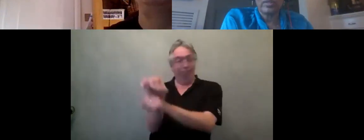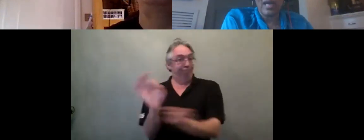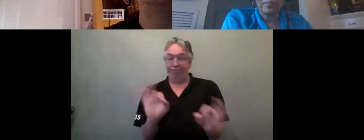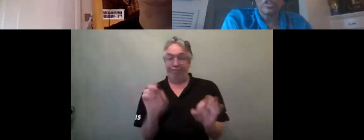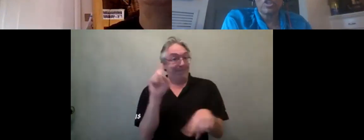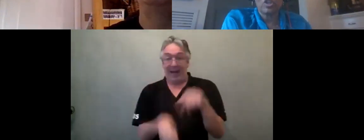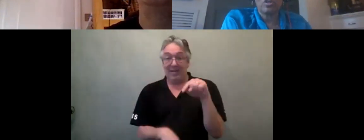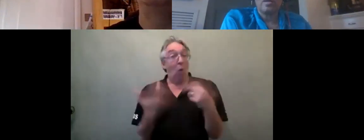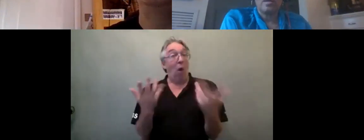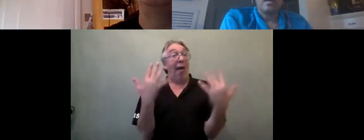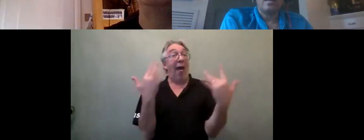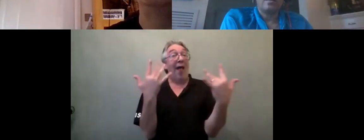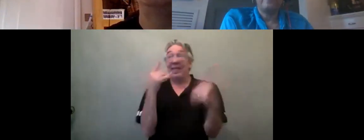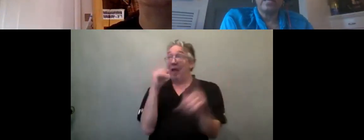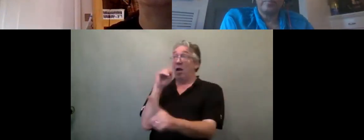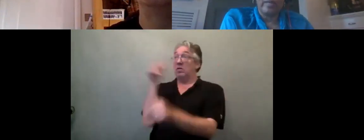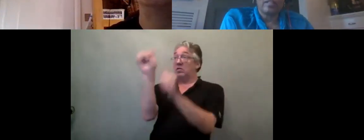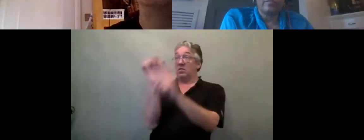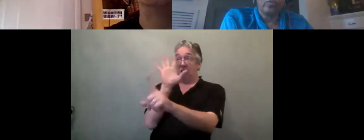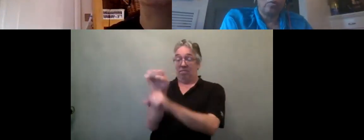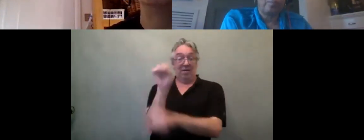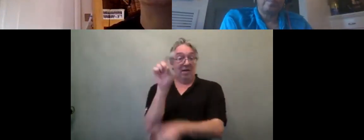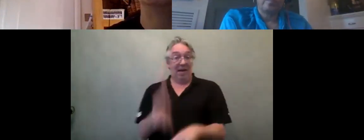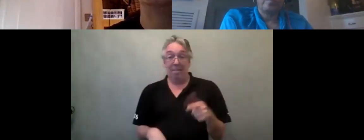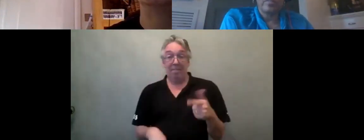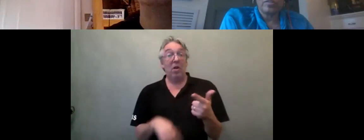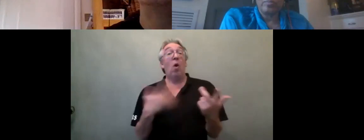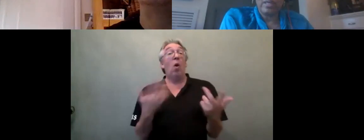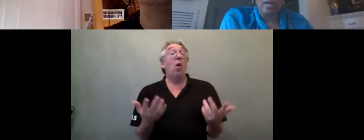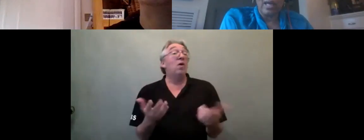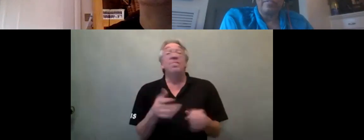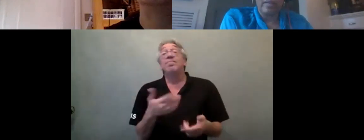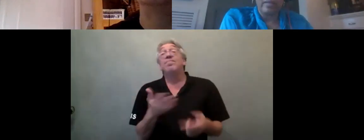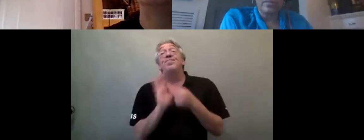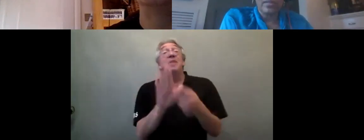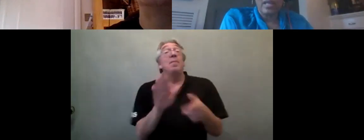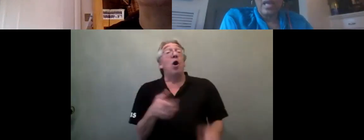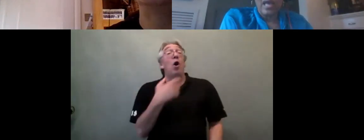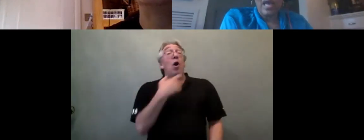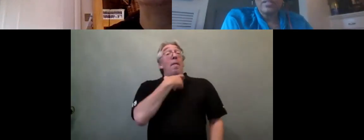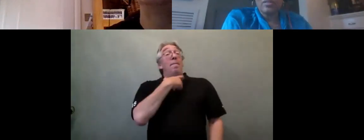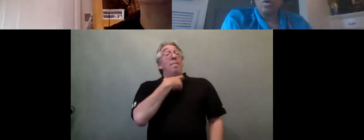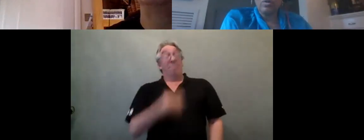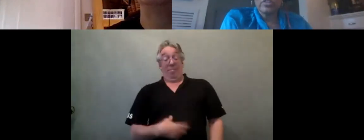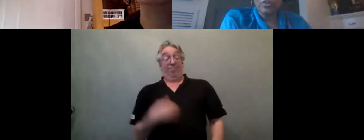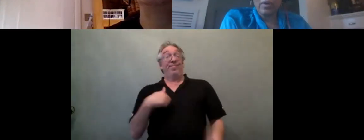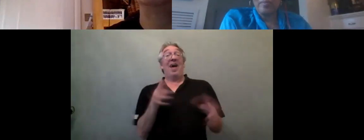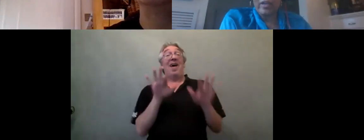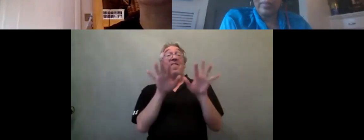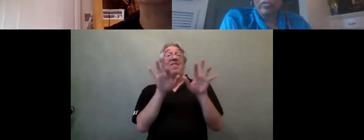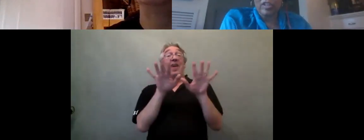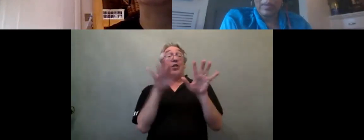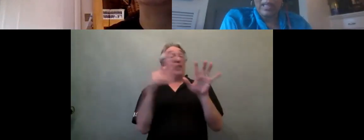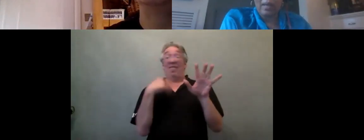how to capture fingerprints for persons who may not have fingers. And so the whole issue